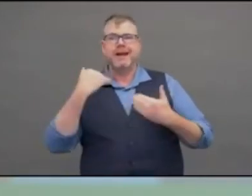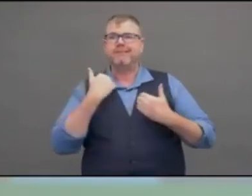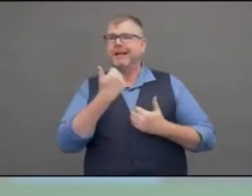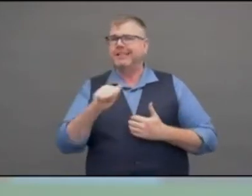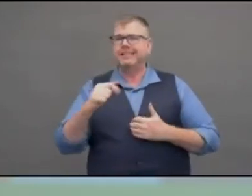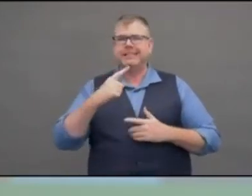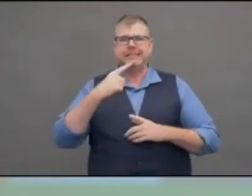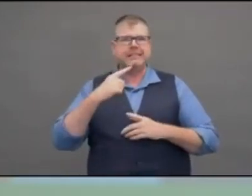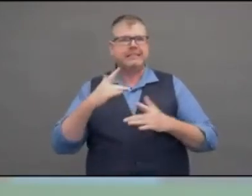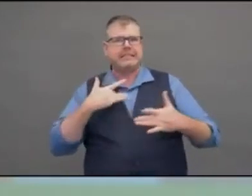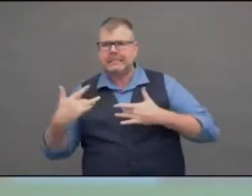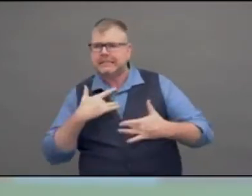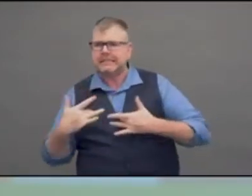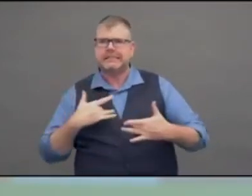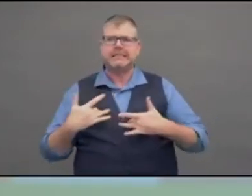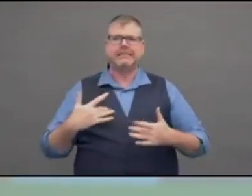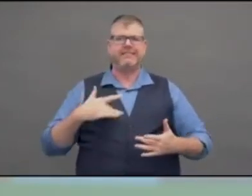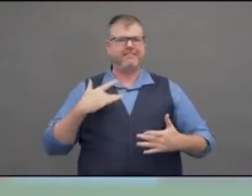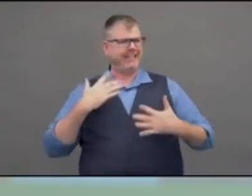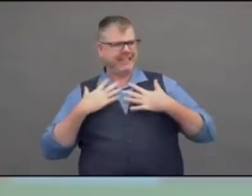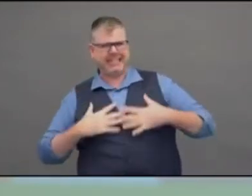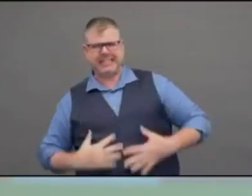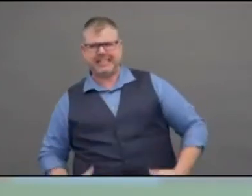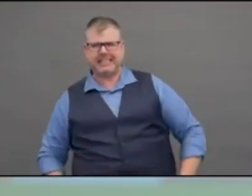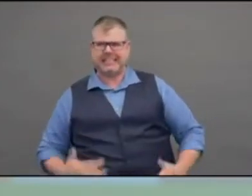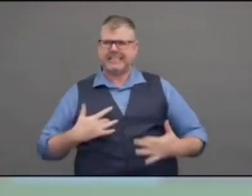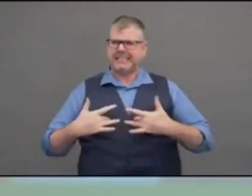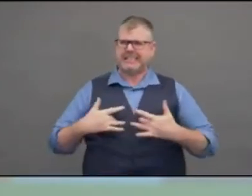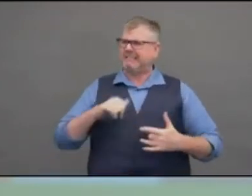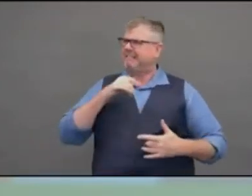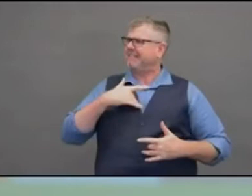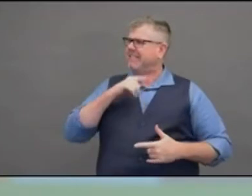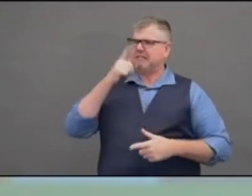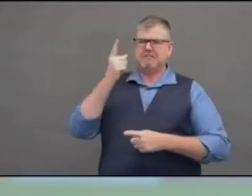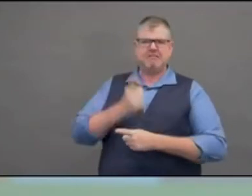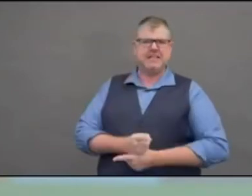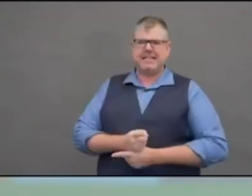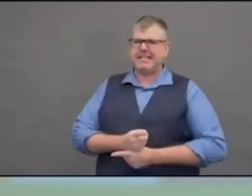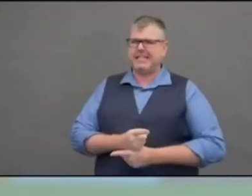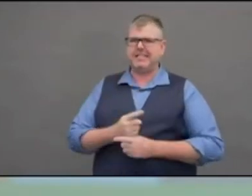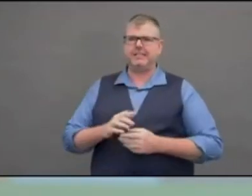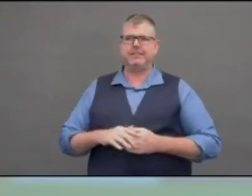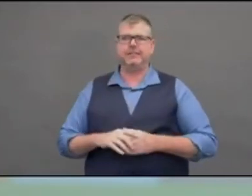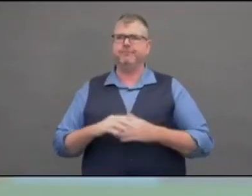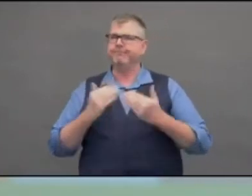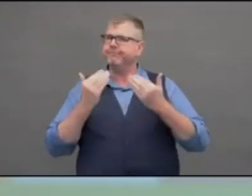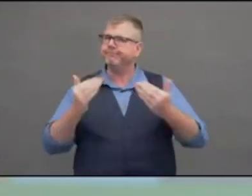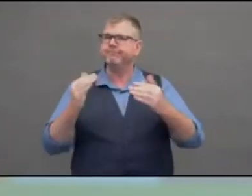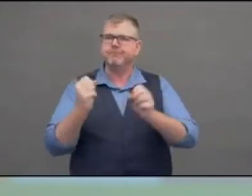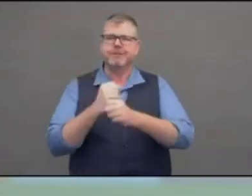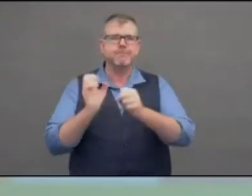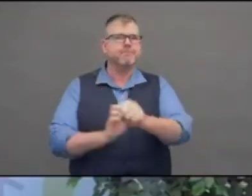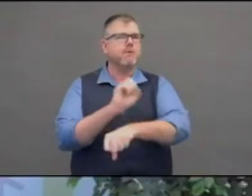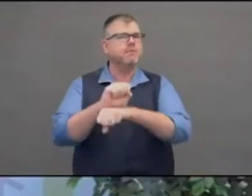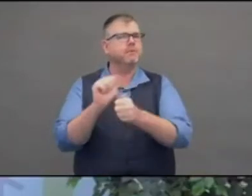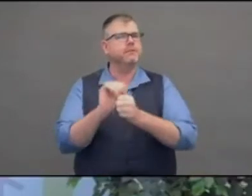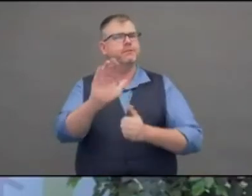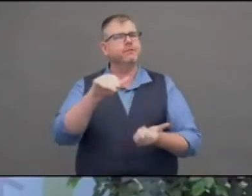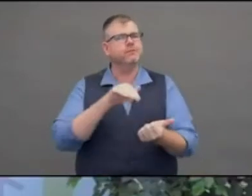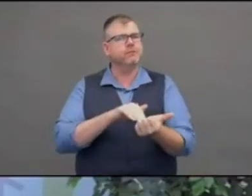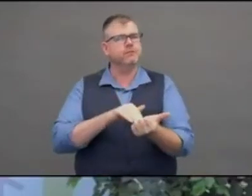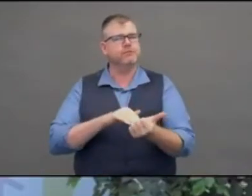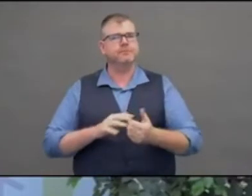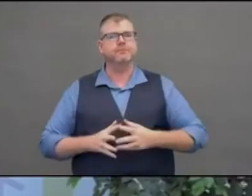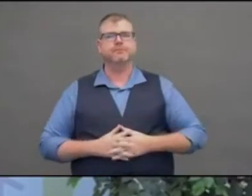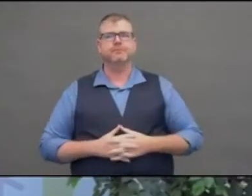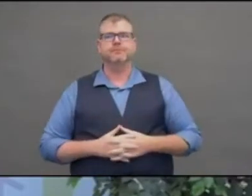you're feeling a different type of feeling or anything like that, you should definitely make an appointment with your doctor. So there you have it. So